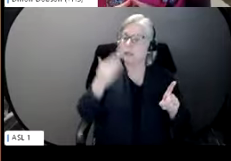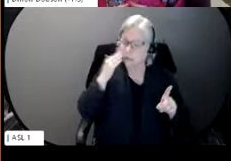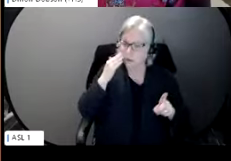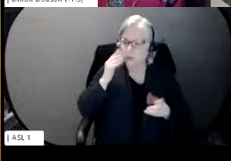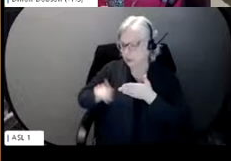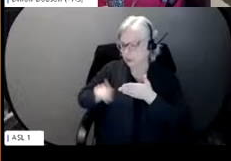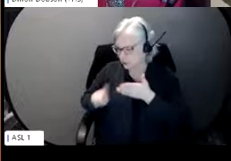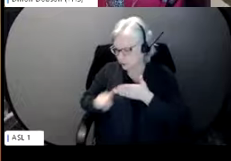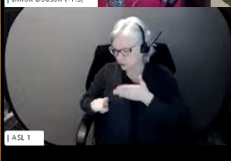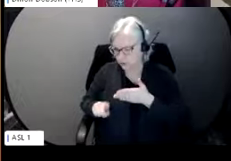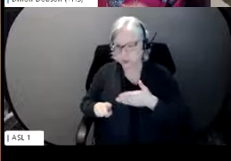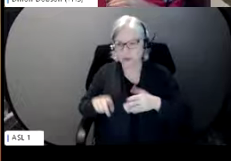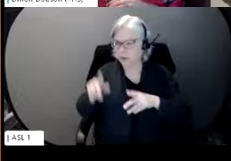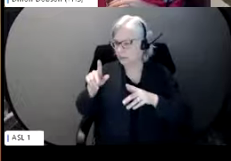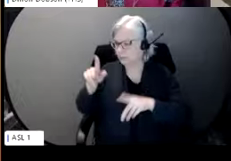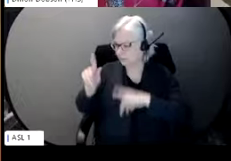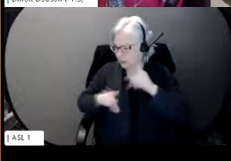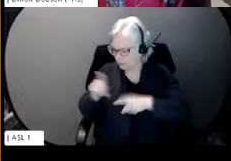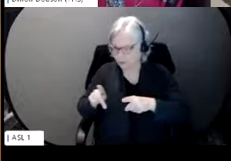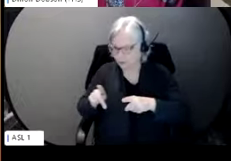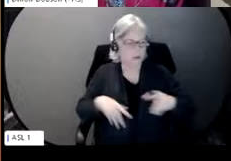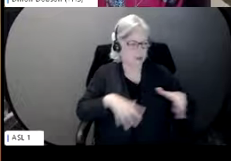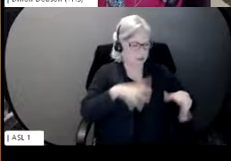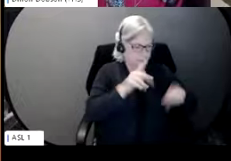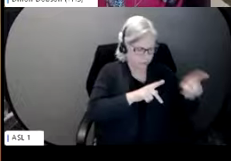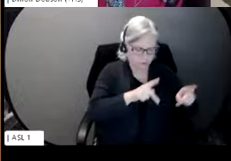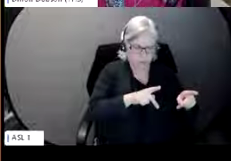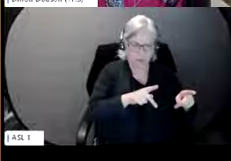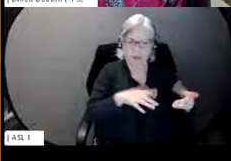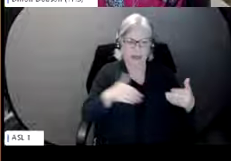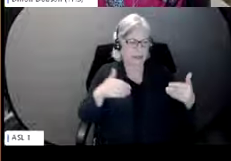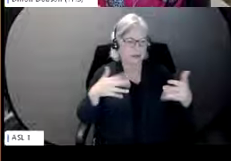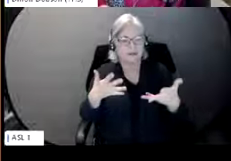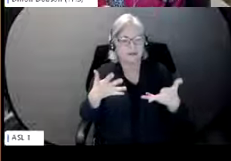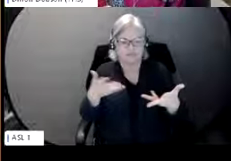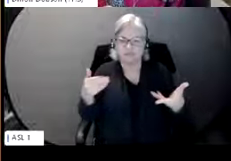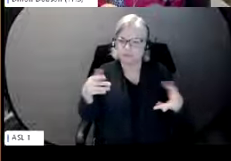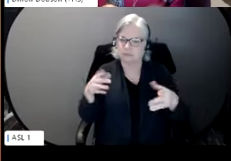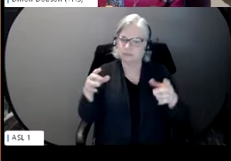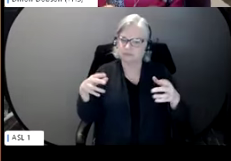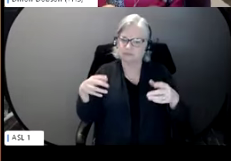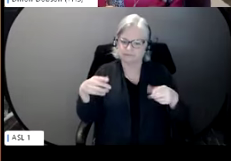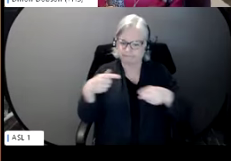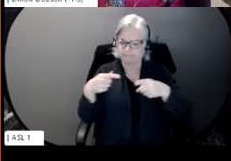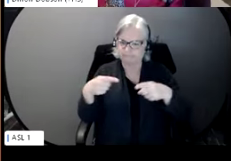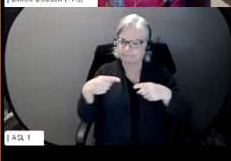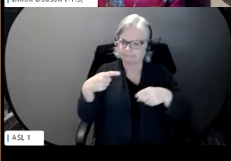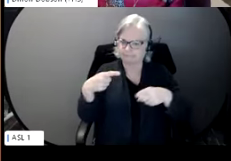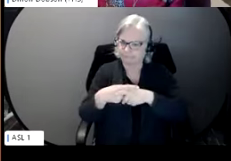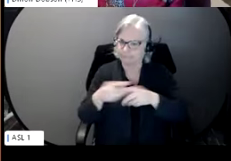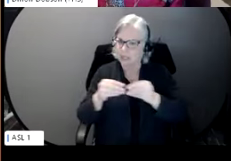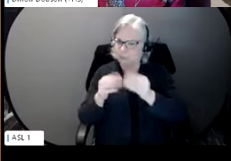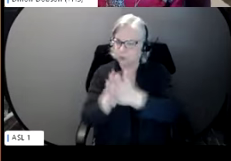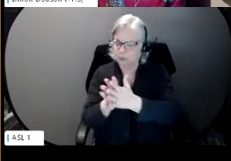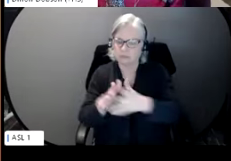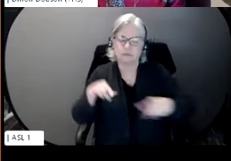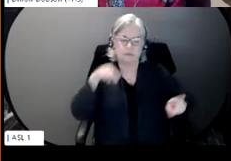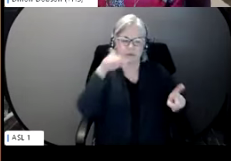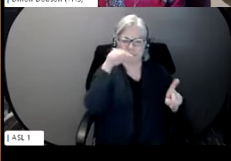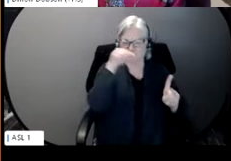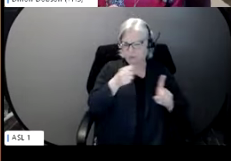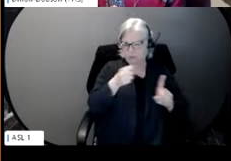interpersonal violence and animal abuse rarely occur in isolation. And in fact, there is substantial evidence that links animal abuse